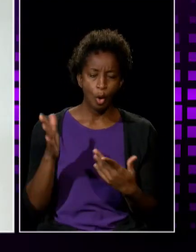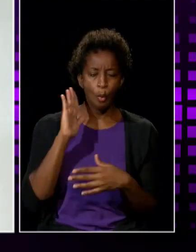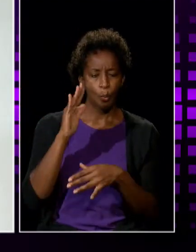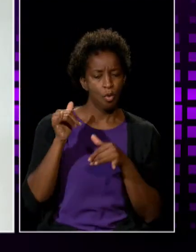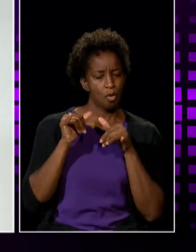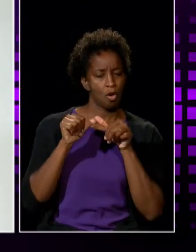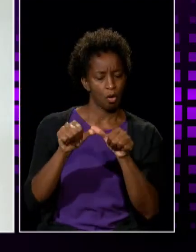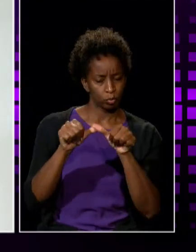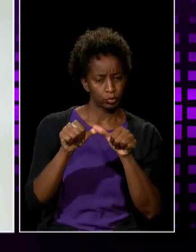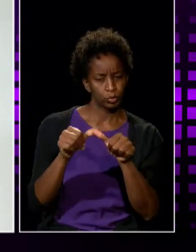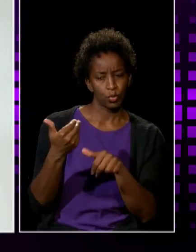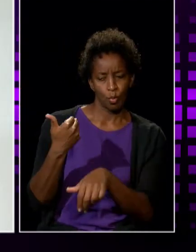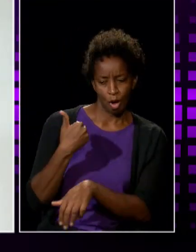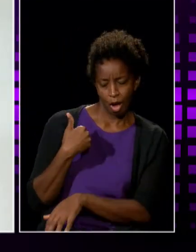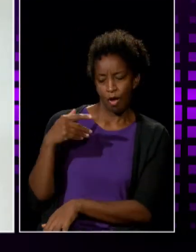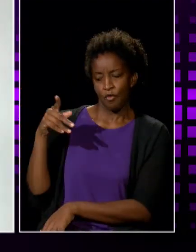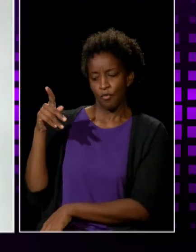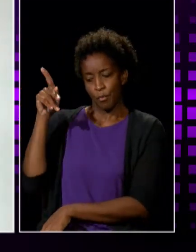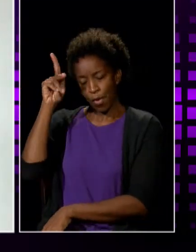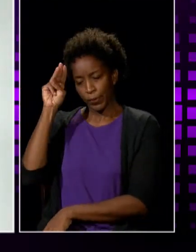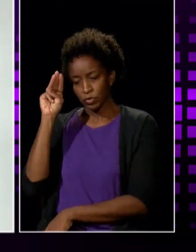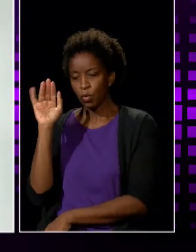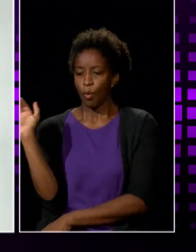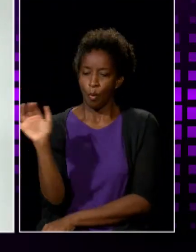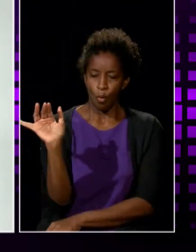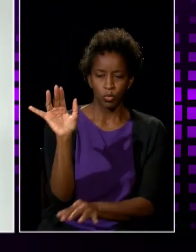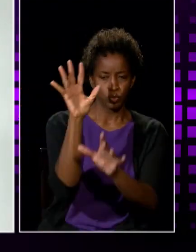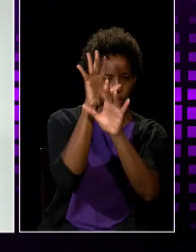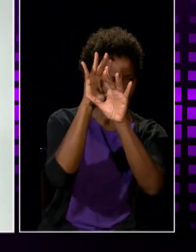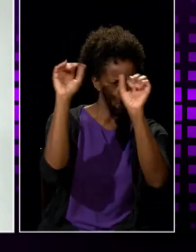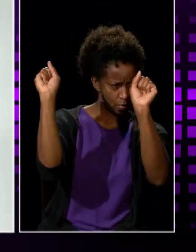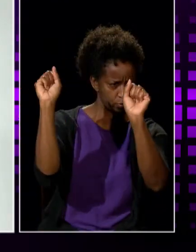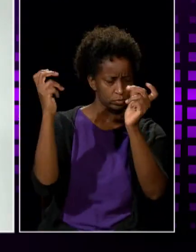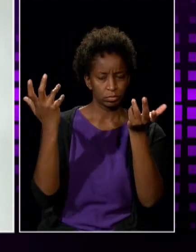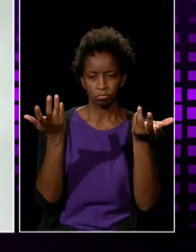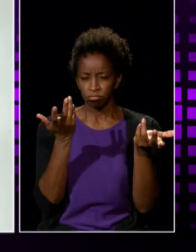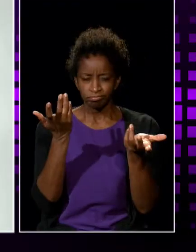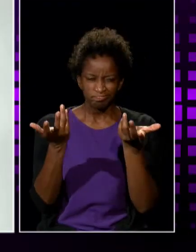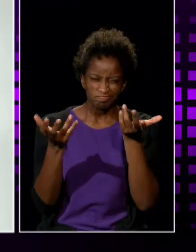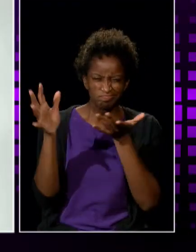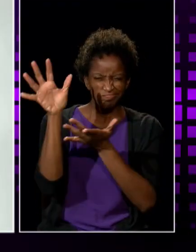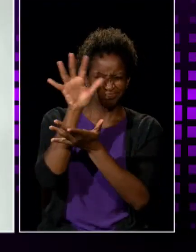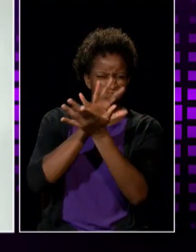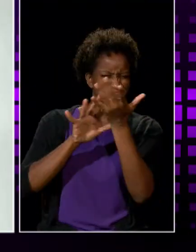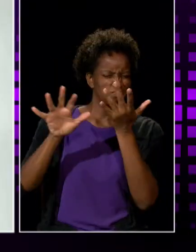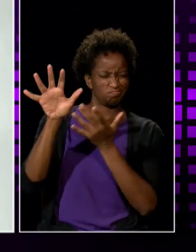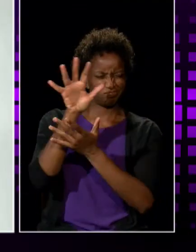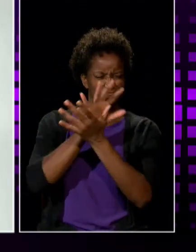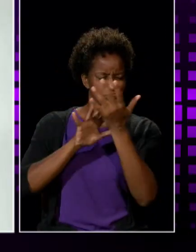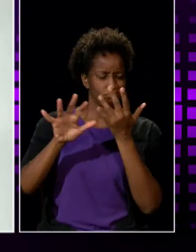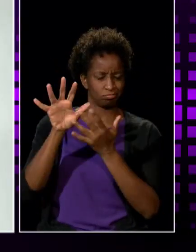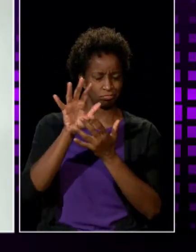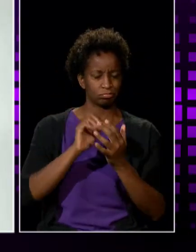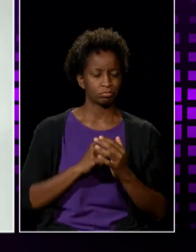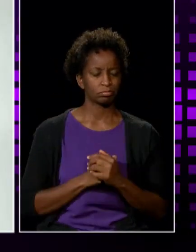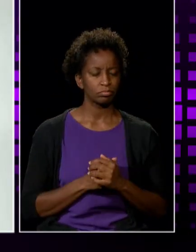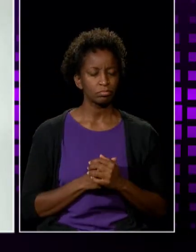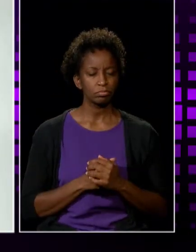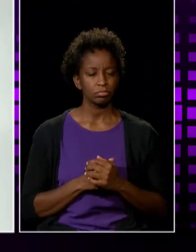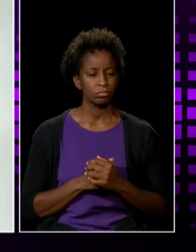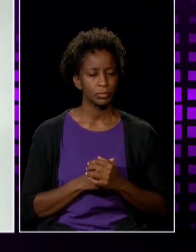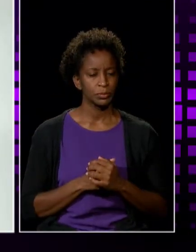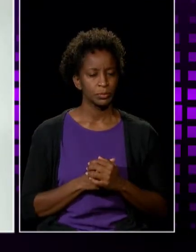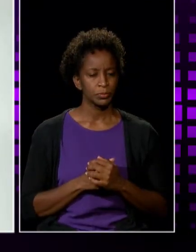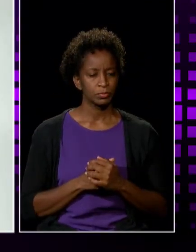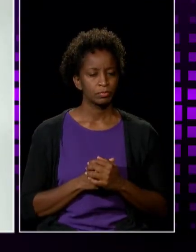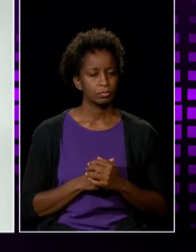didn't necessarily agree with the transition are rendered moot, because in my opinion that's not the root of